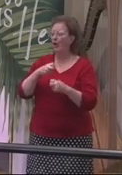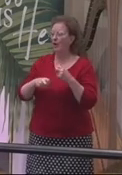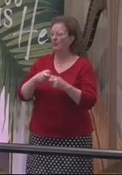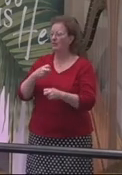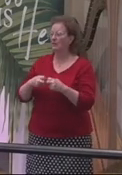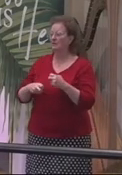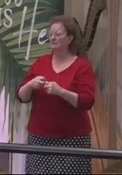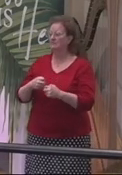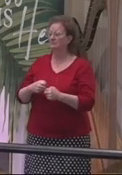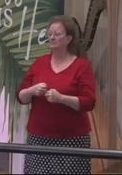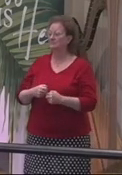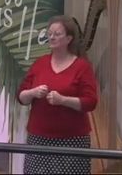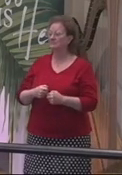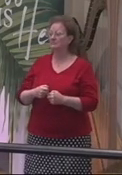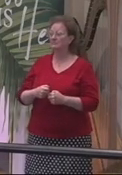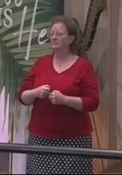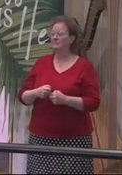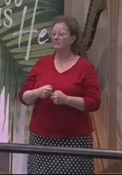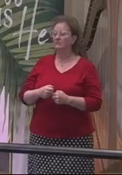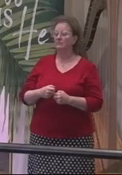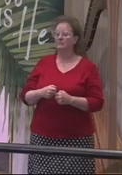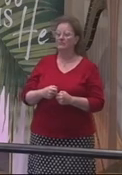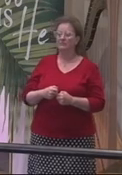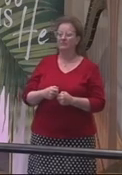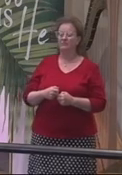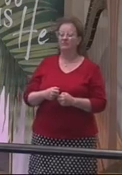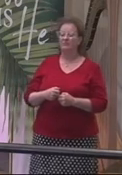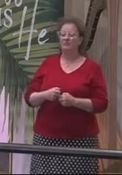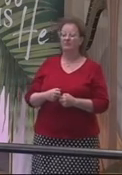being Davidic, acting all